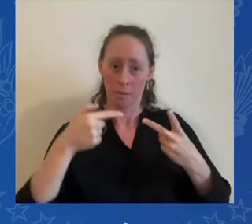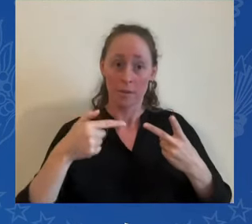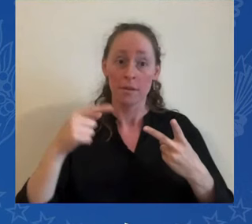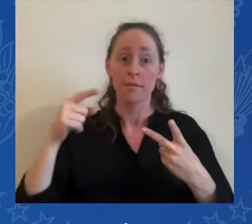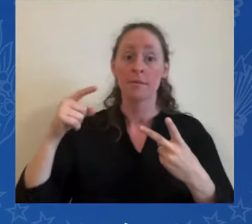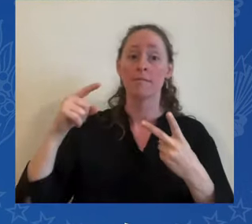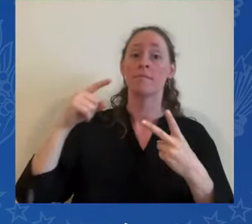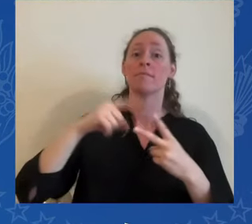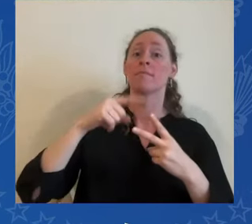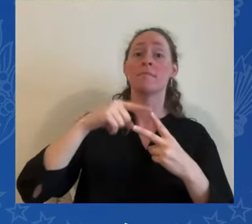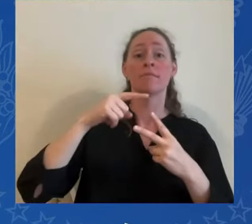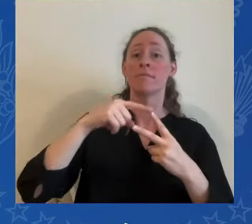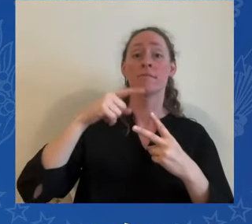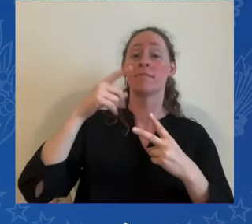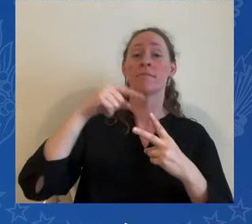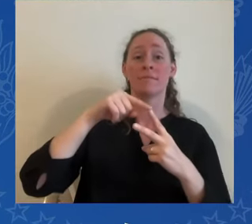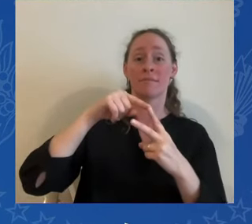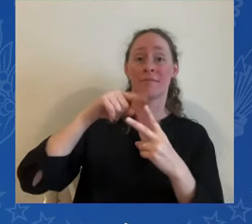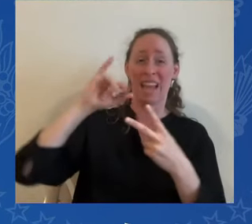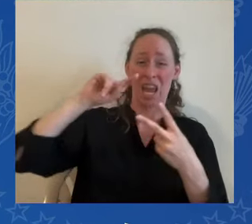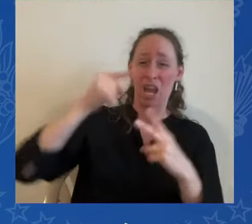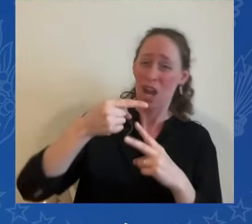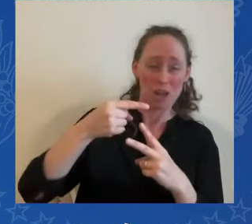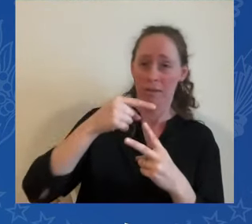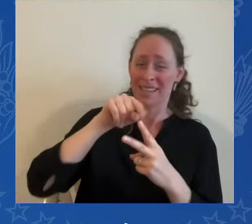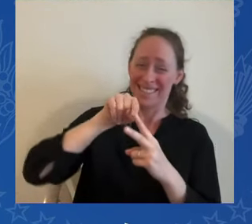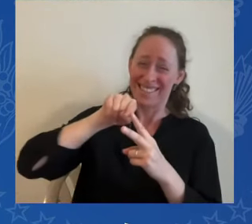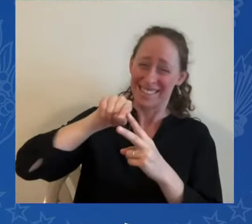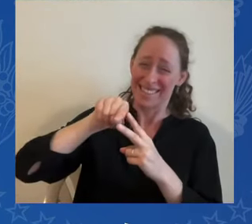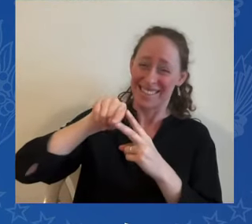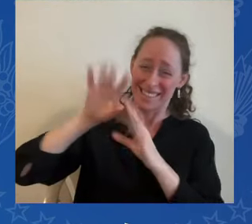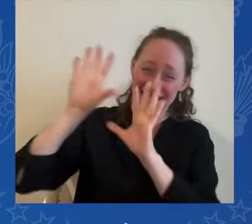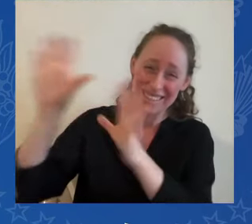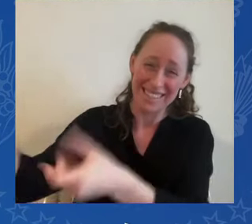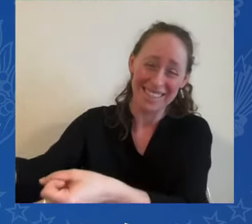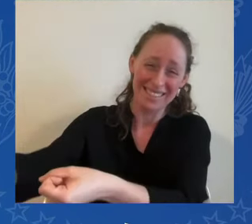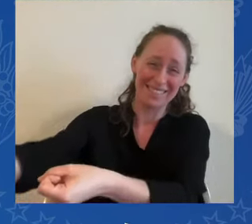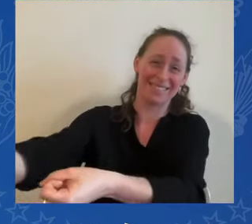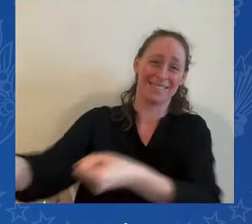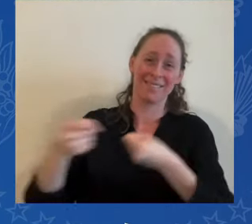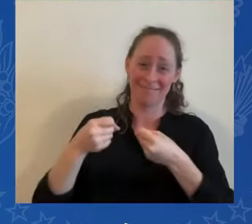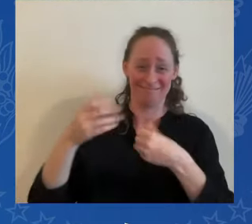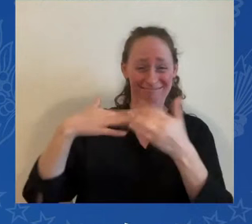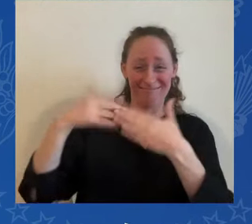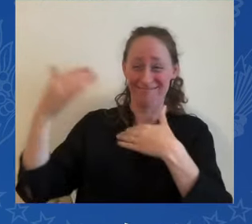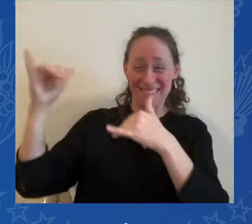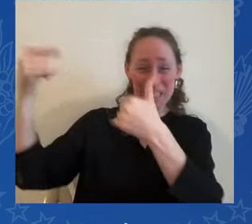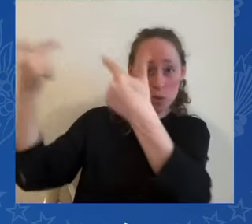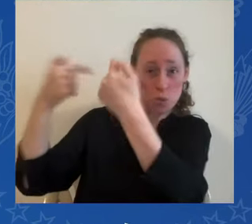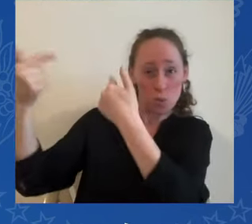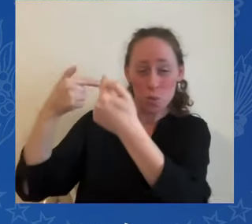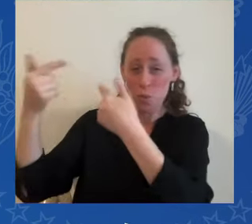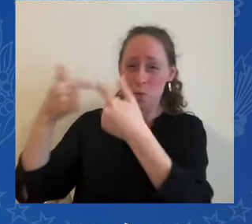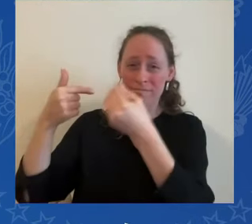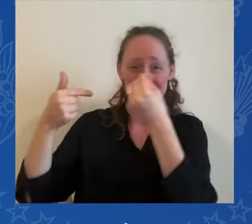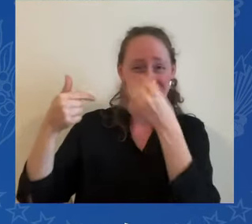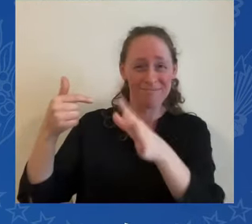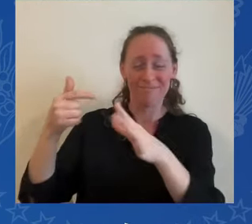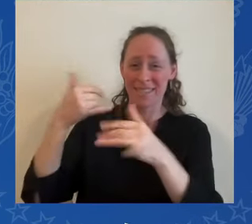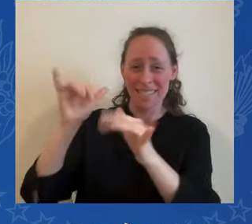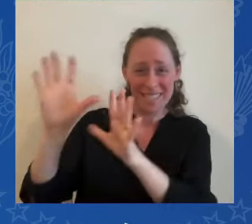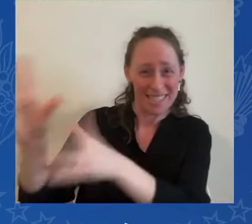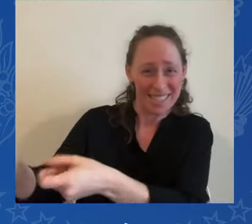Corporal Farmer pulled him into his patrol car and raced to the hospital. In just a few more minutes, Officer Snook would have